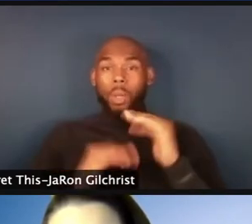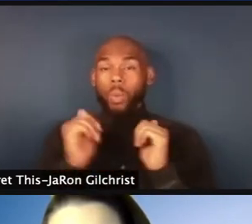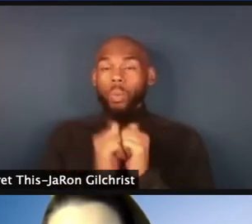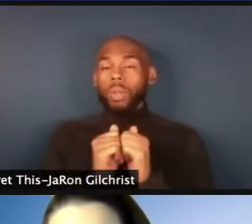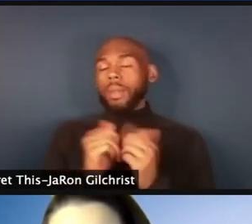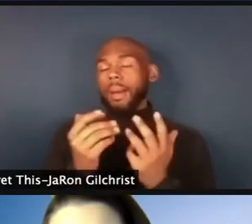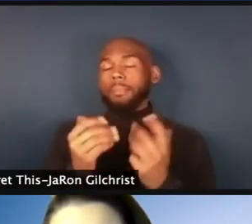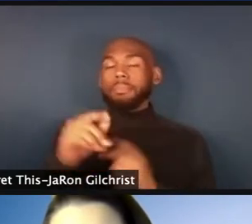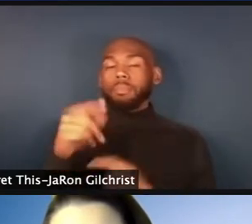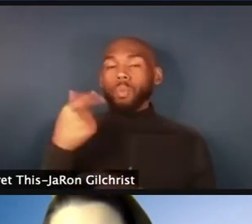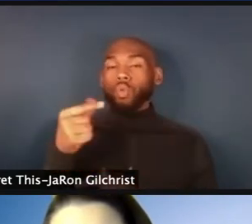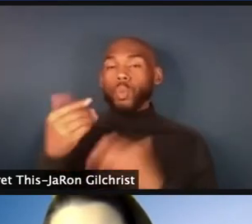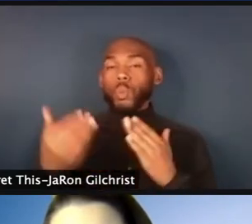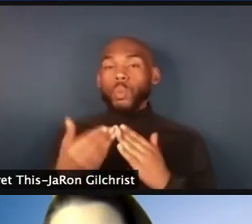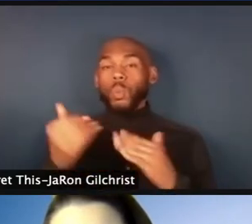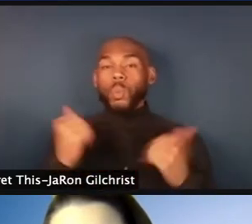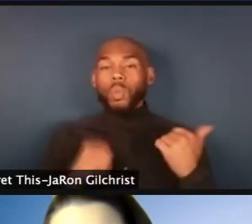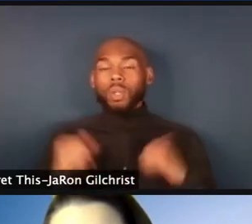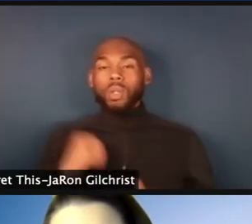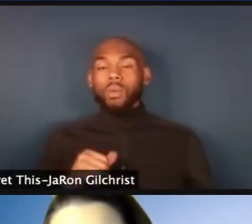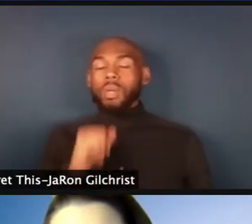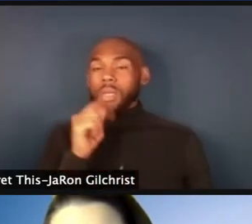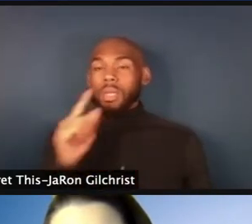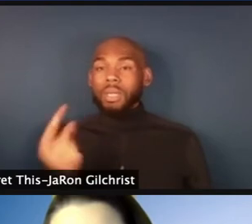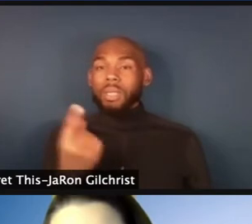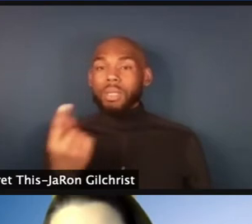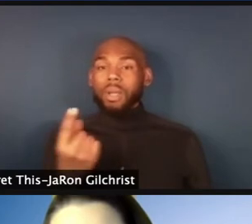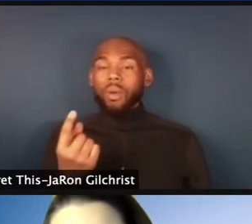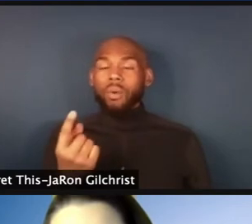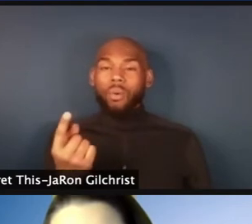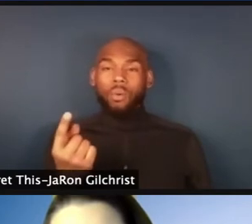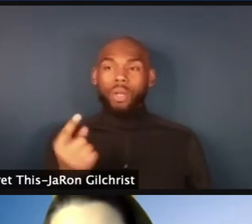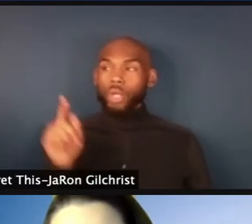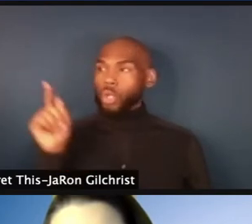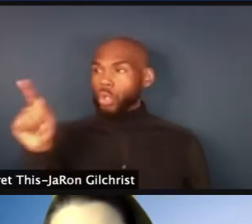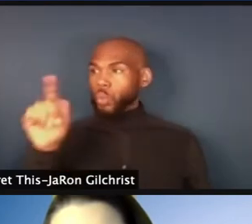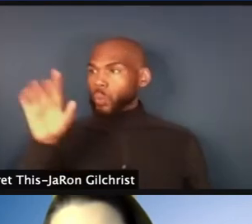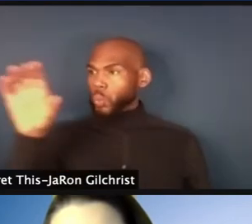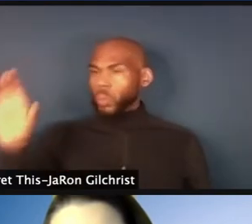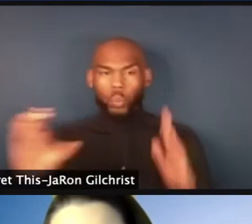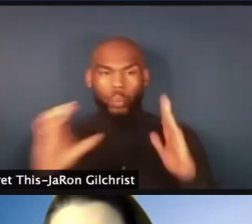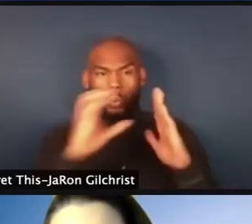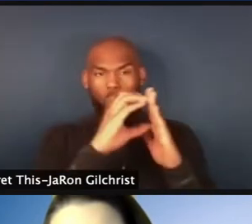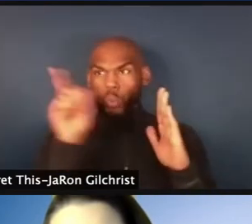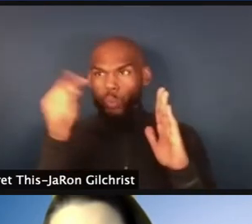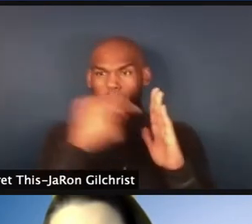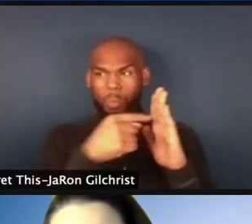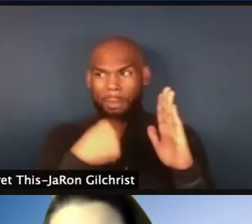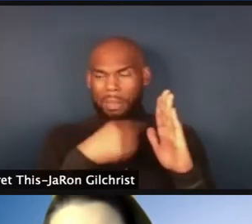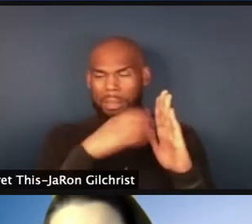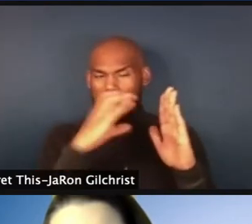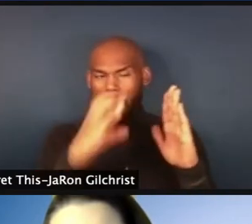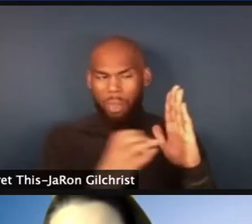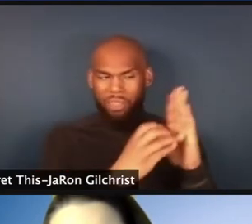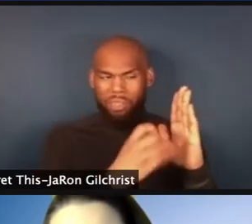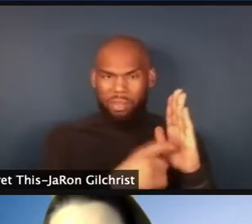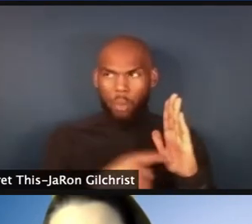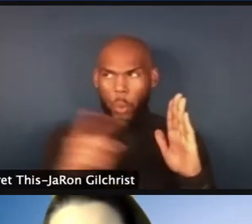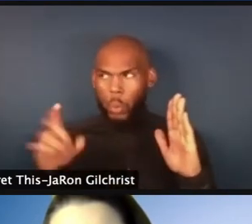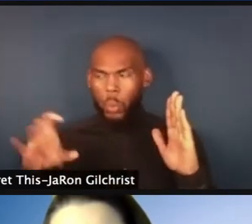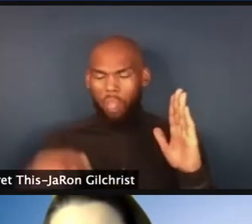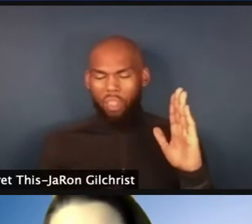a plug and play, pick up, oh, I'm gonna do this part of it and I'm gonna do this part of it. Like, it's really sort of a